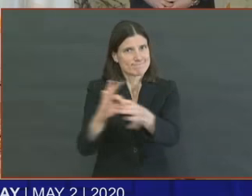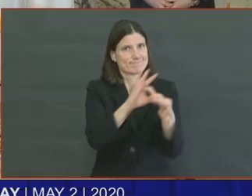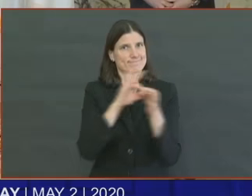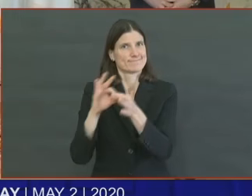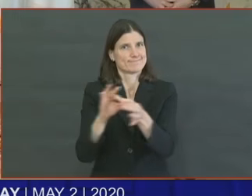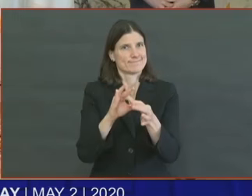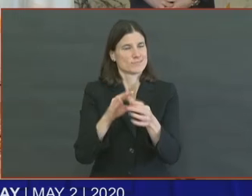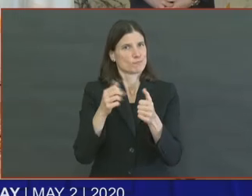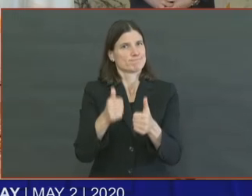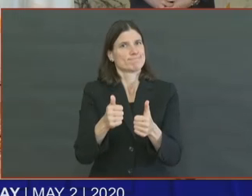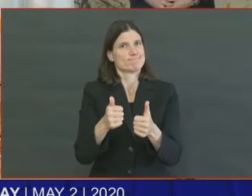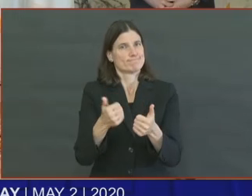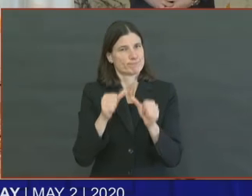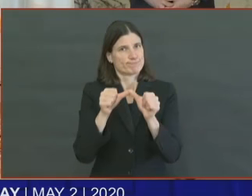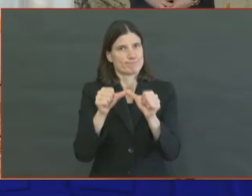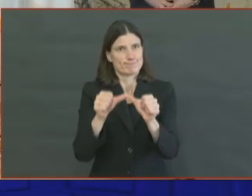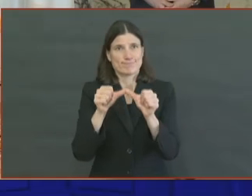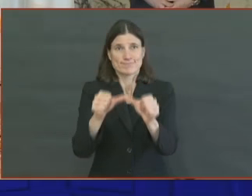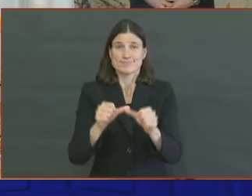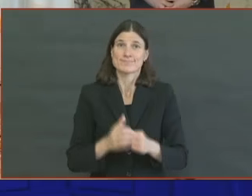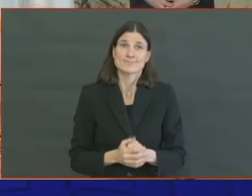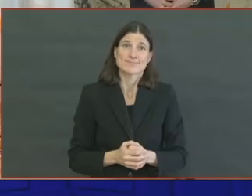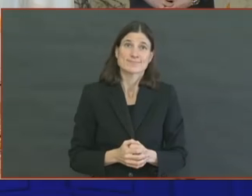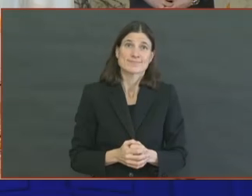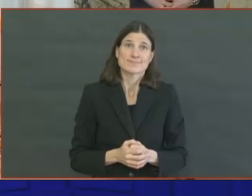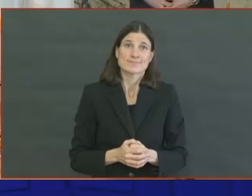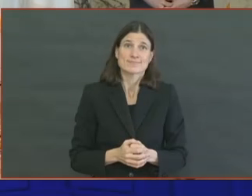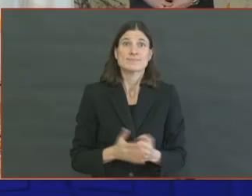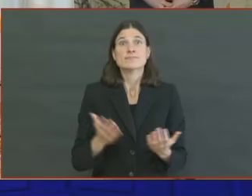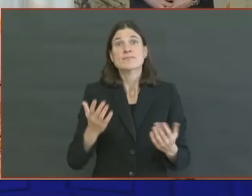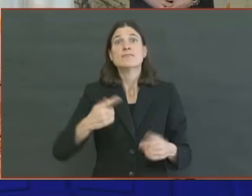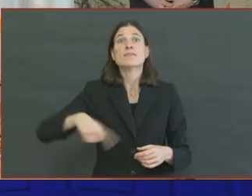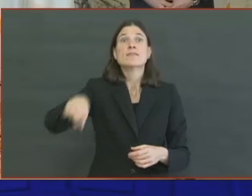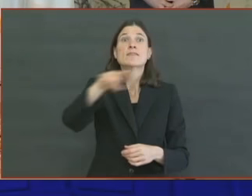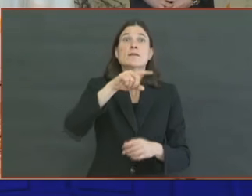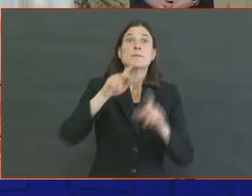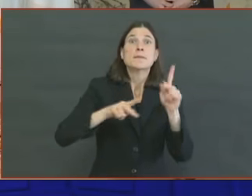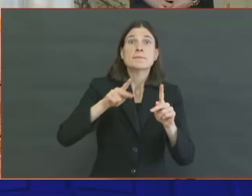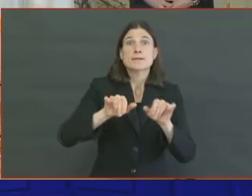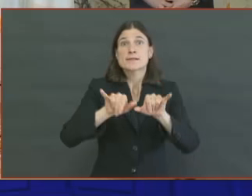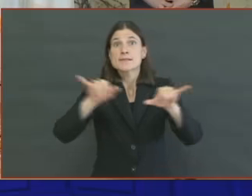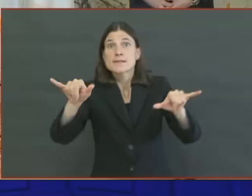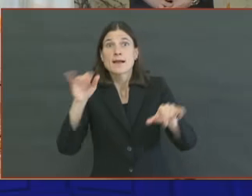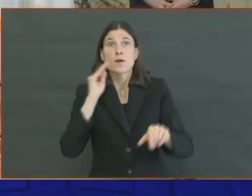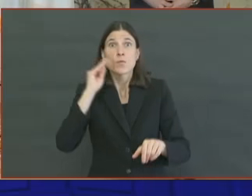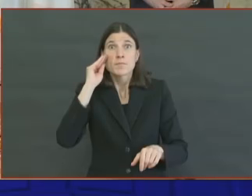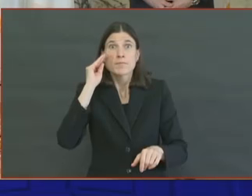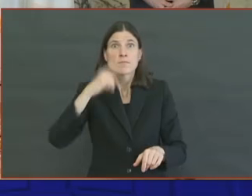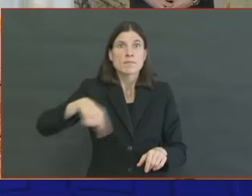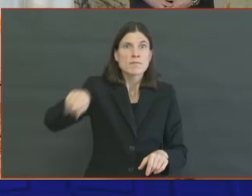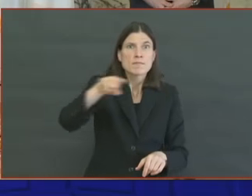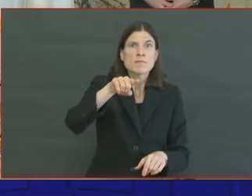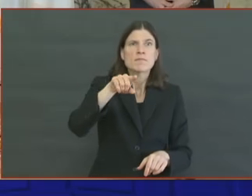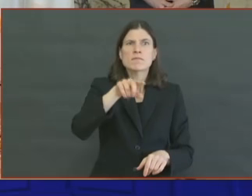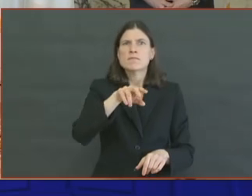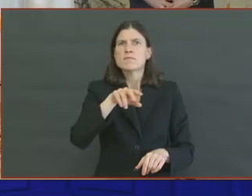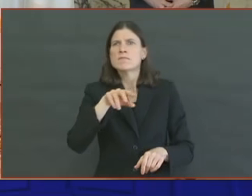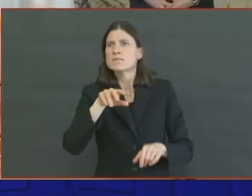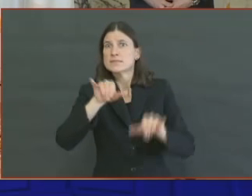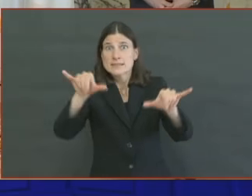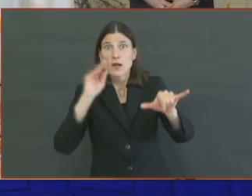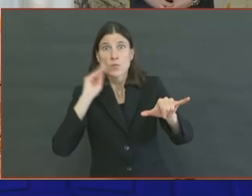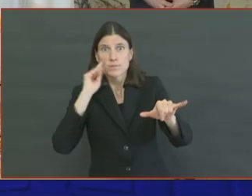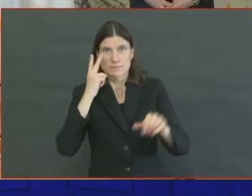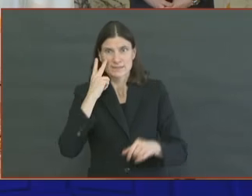possible for everyone to hunker down together, being able to see the models, see the impact of your work